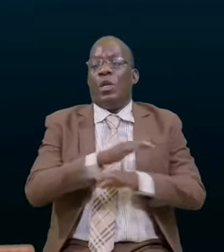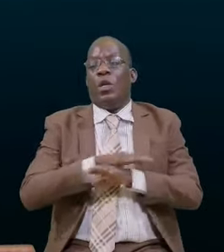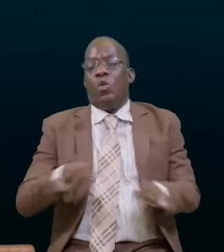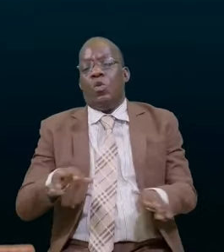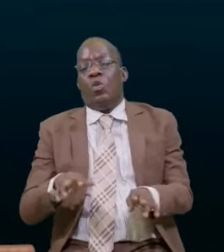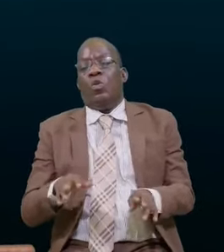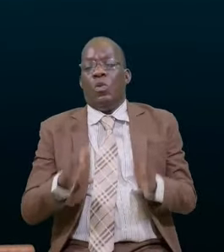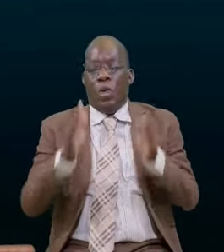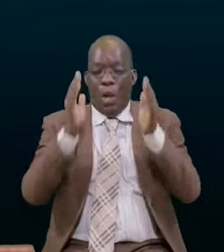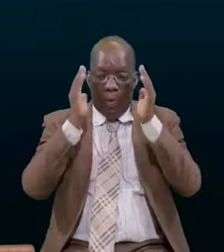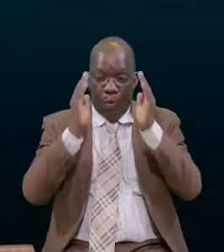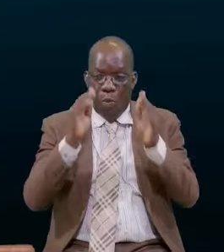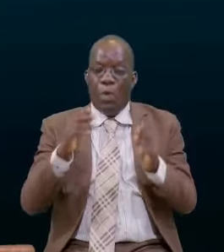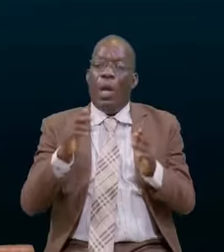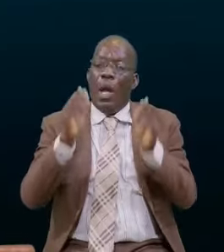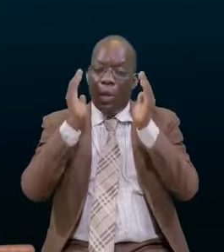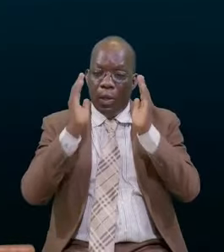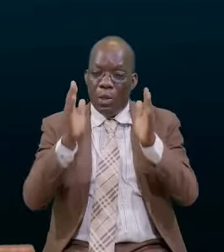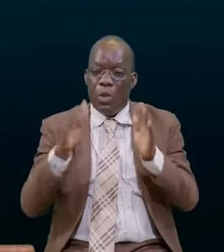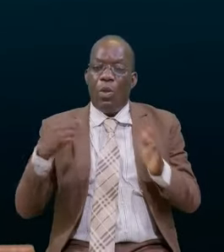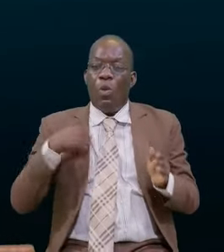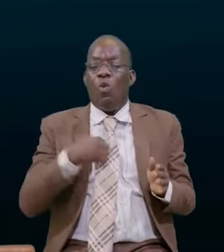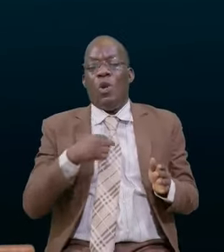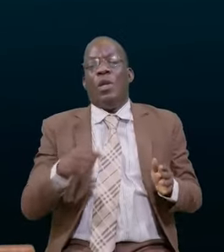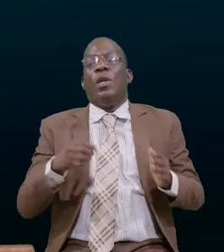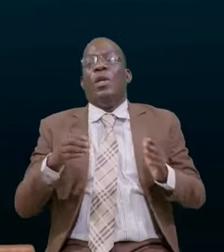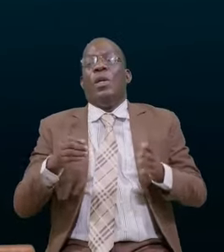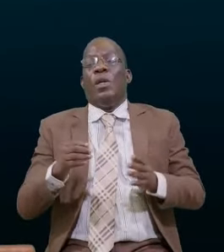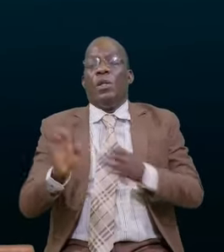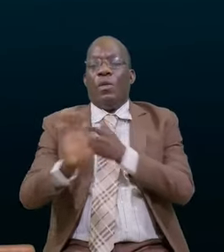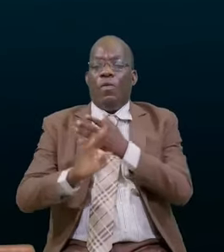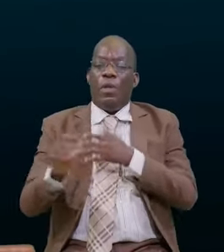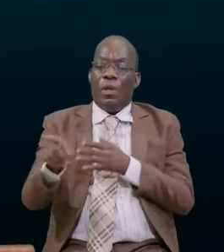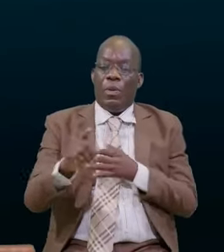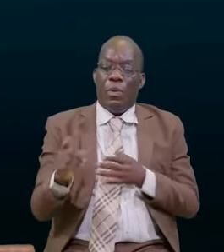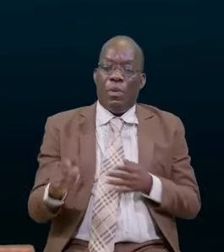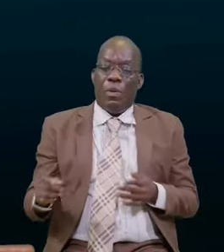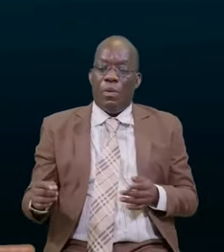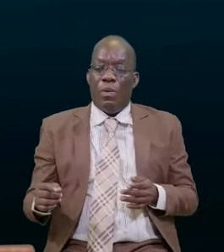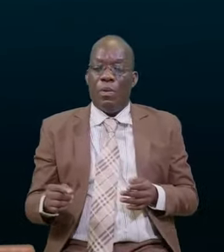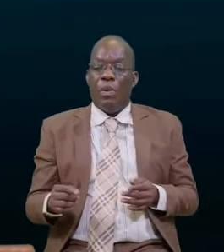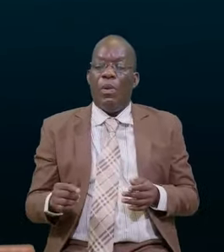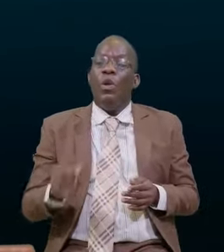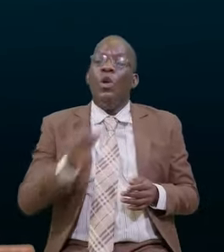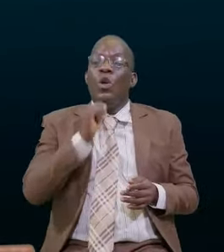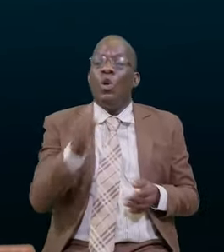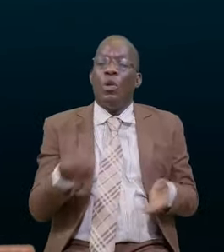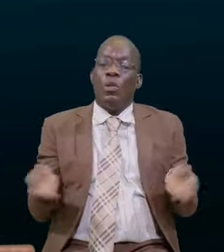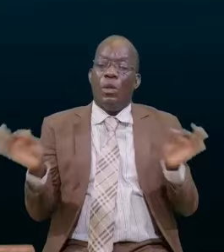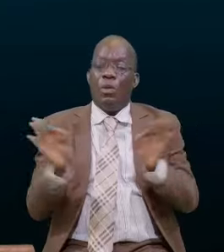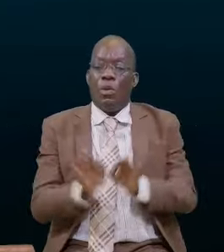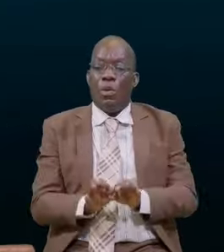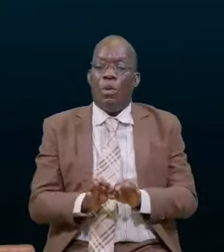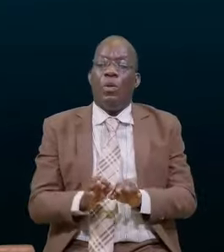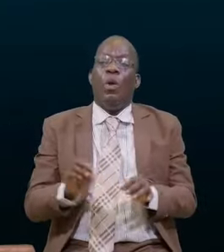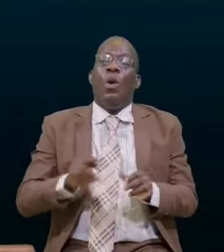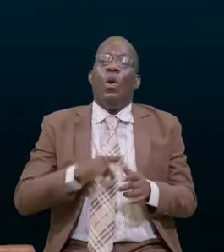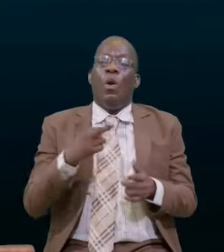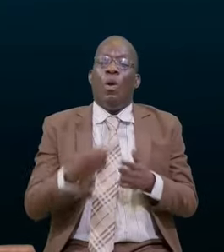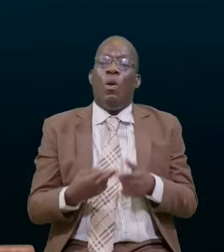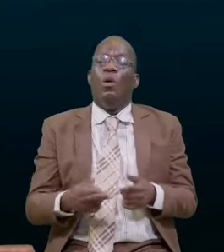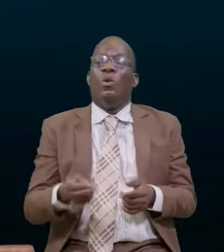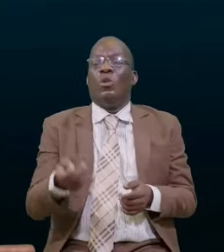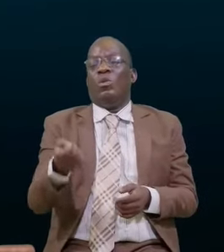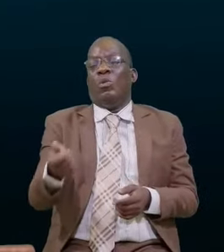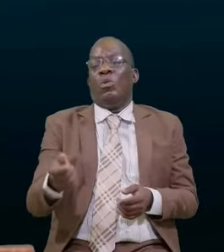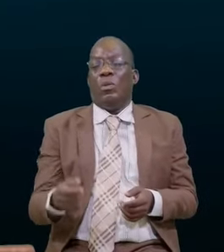excuse them or we defend them in consequential or nonconsequential as we